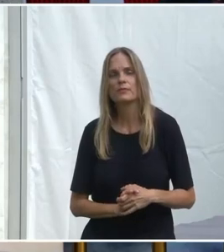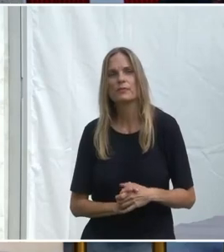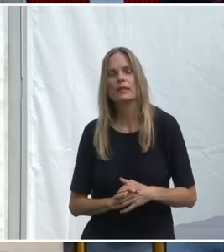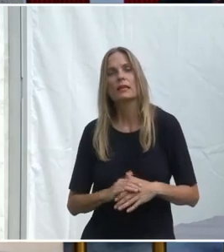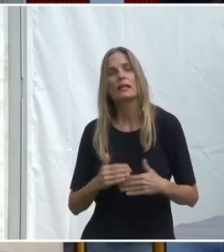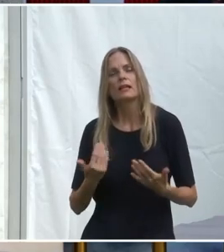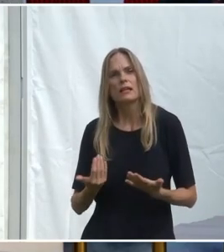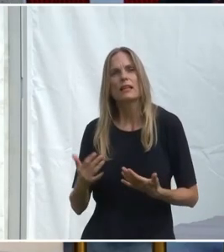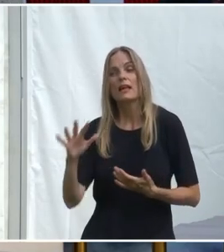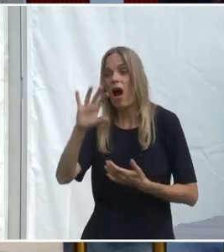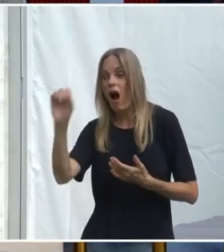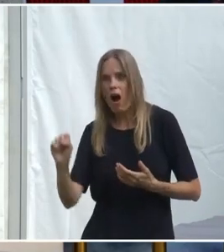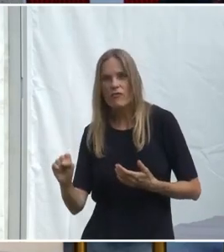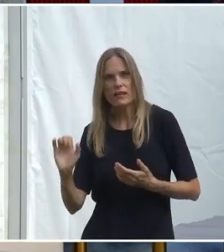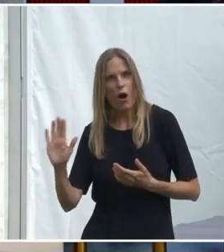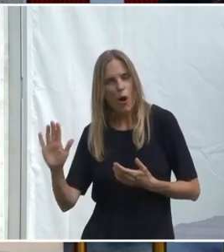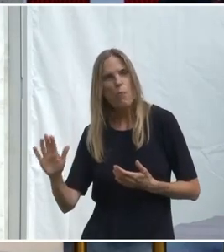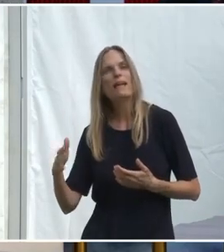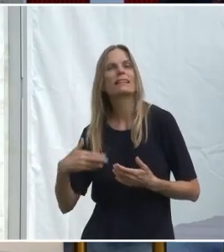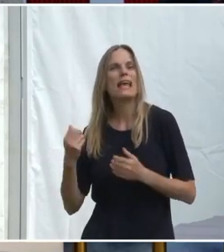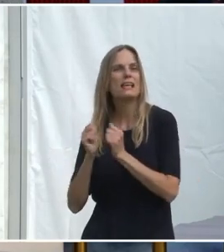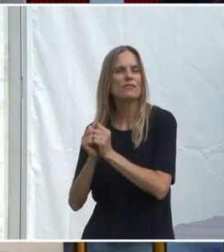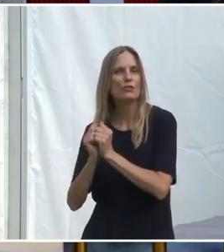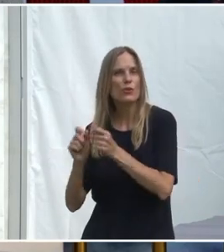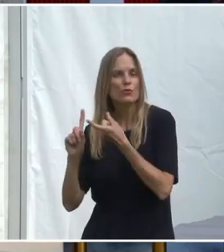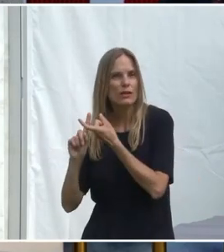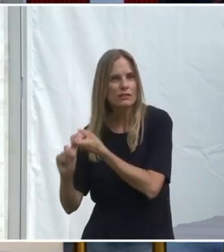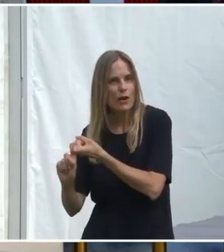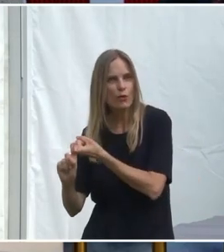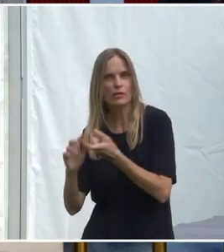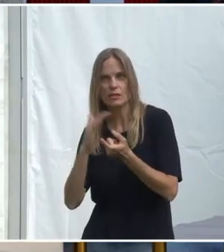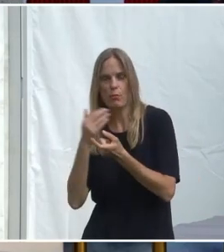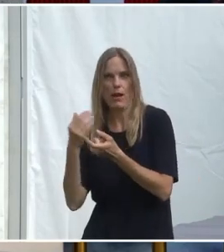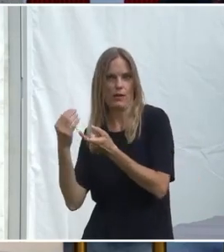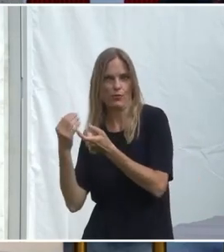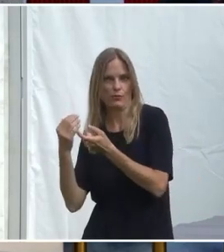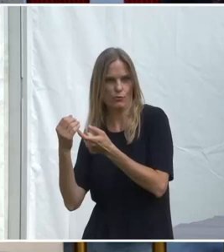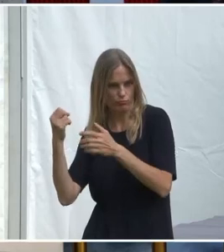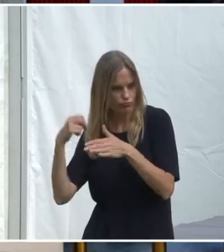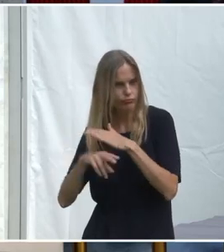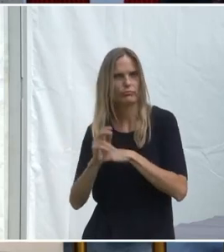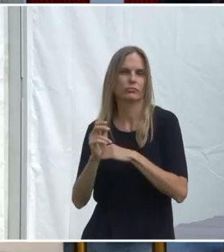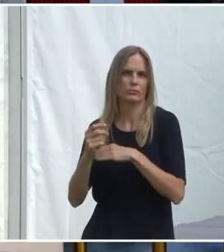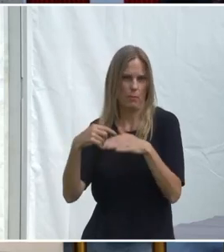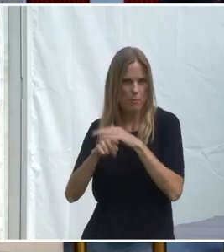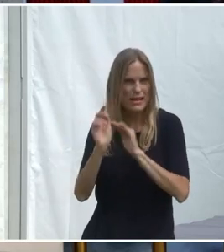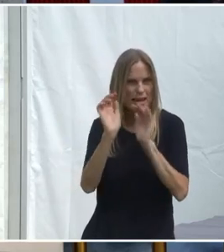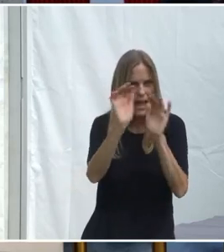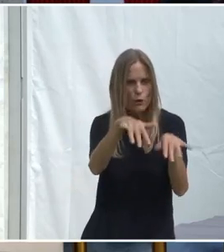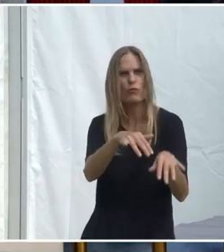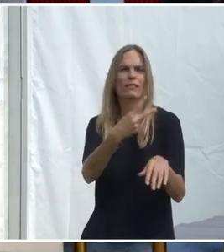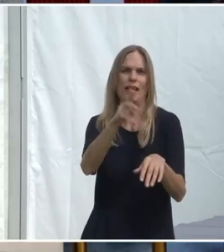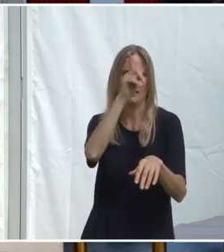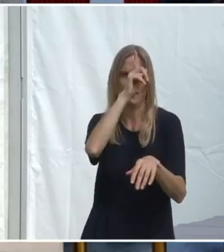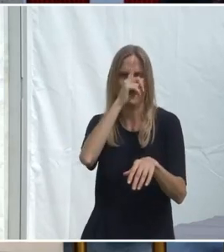of Africa is healthcare migration, how a lot of doctors and nurses, they're leaving Africa, and obviously there, a lot of OECD